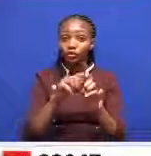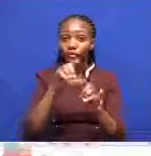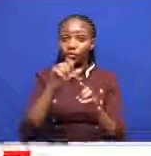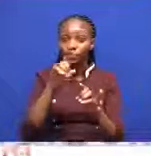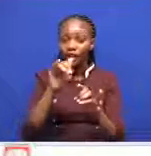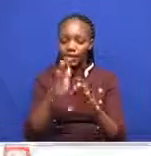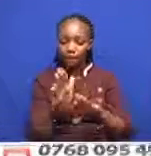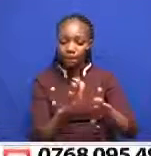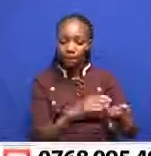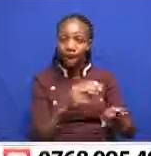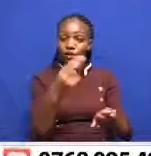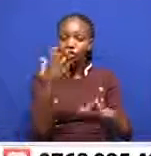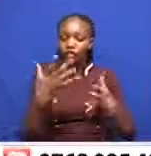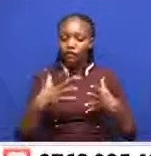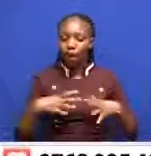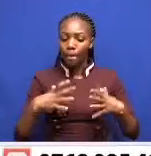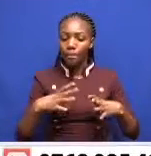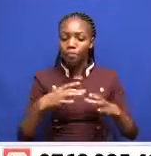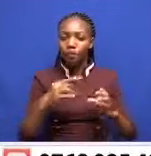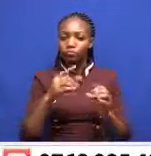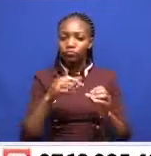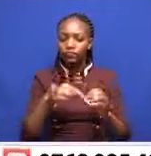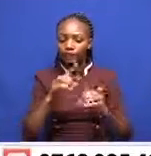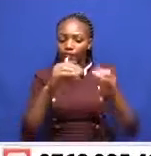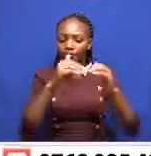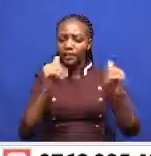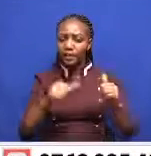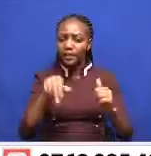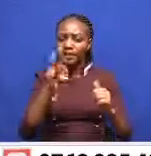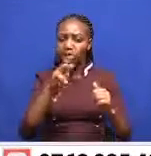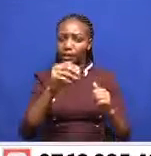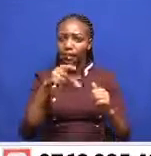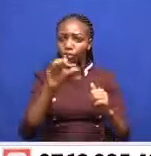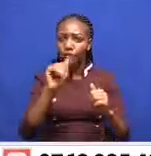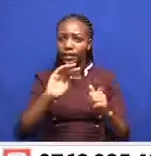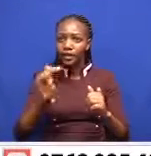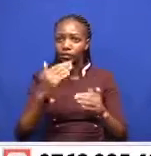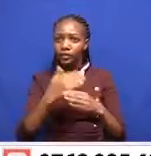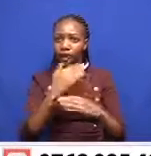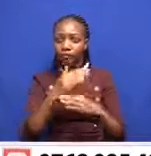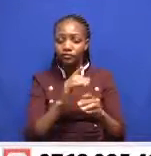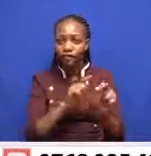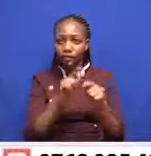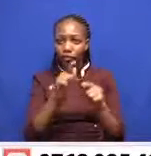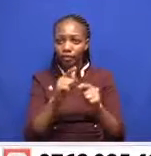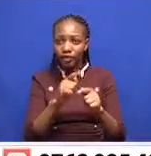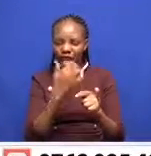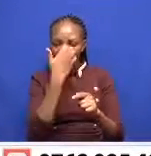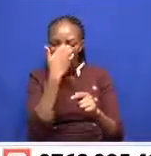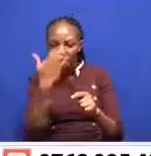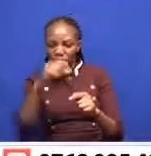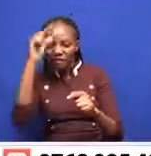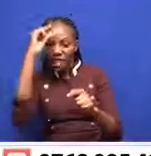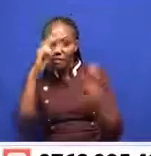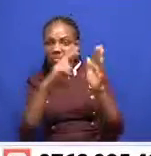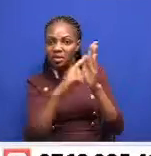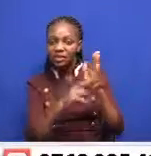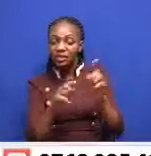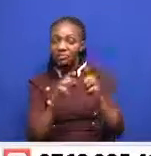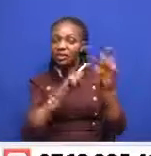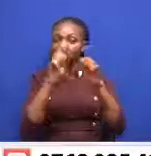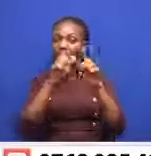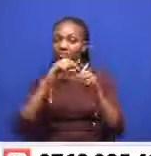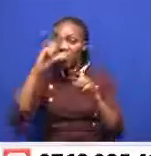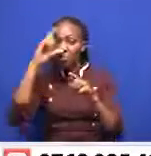Elsewhere, 24 people have been quarantined in Makueni County after they were suspected to have defied government directives and travelled from Mombasa